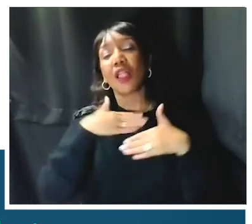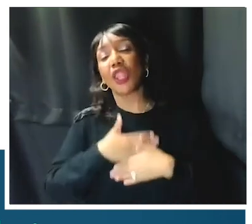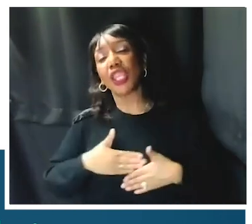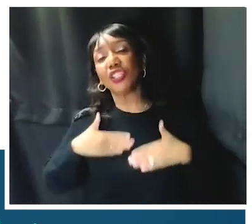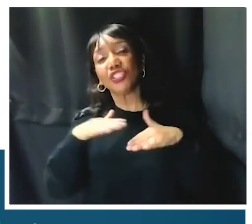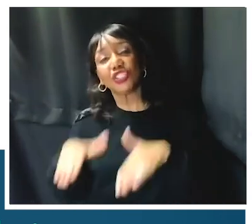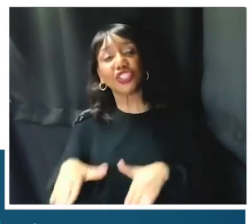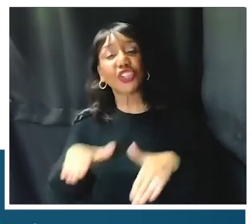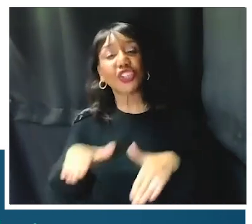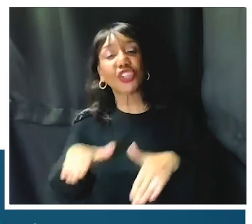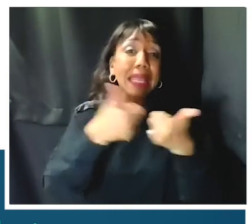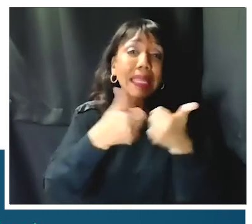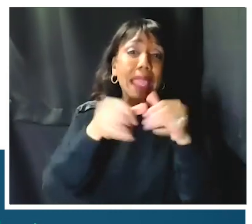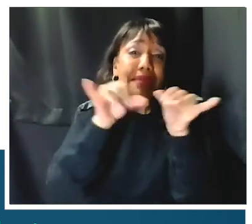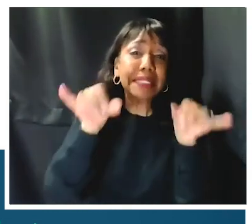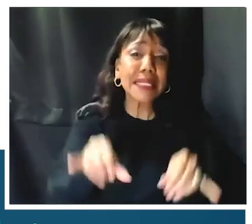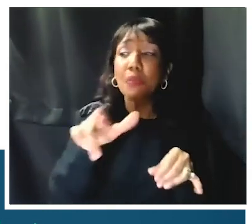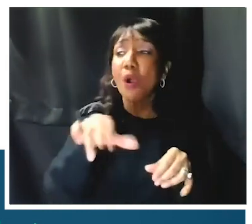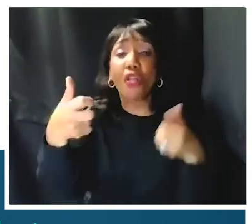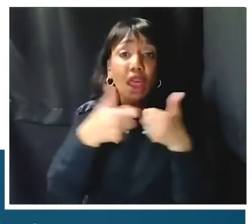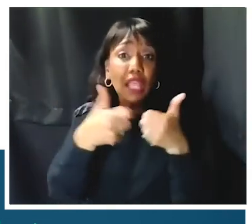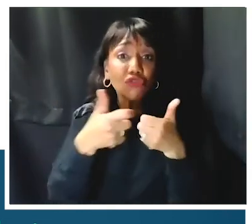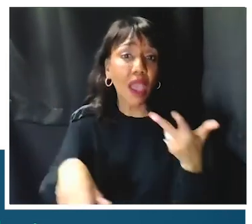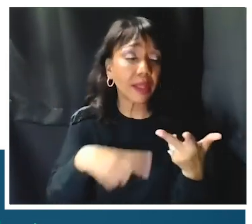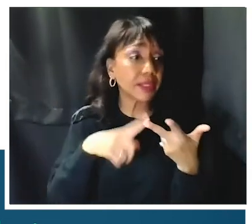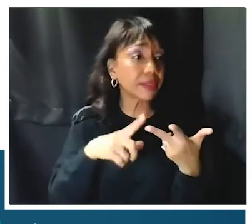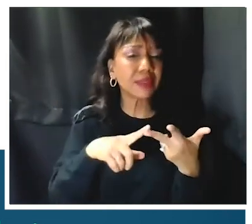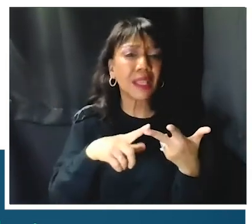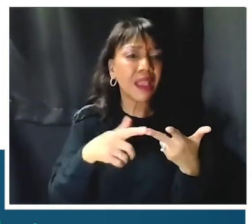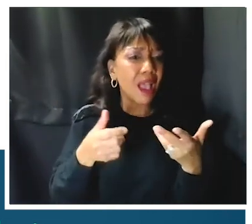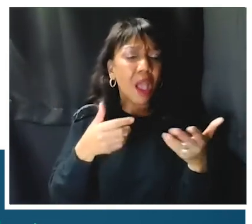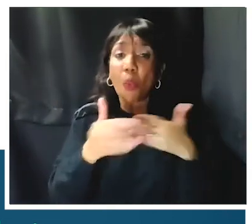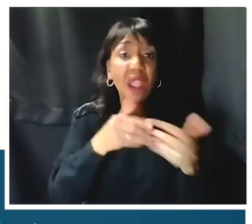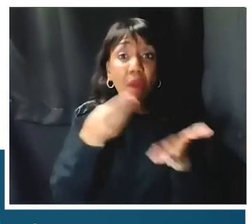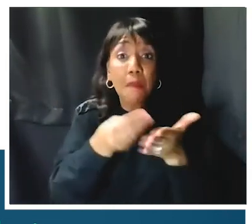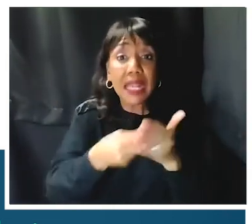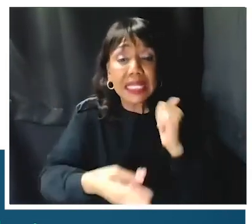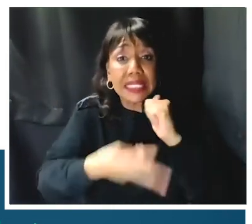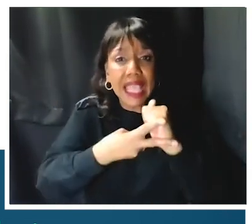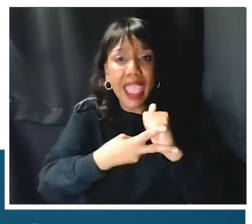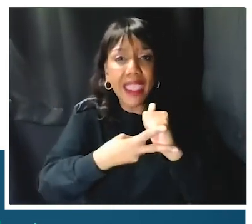electronics. Any amount of money you save can lead to your next big purchase.